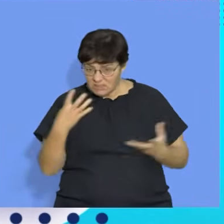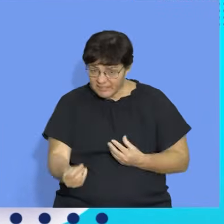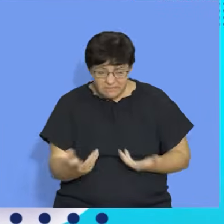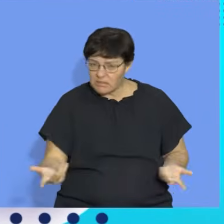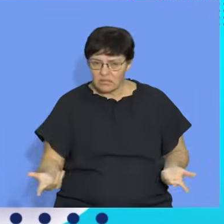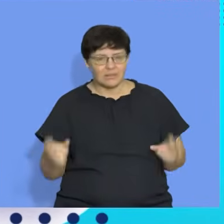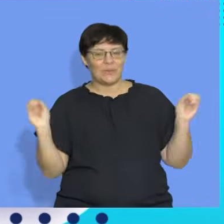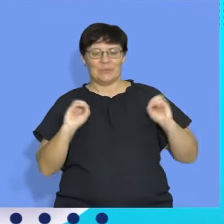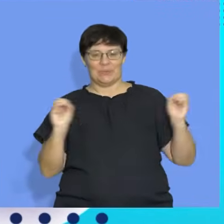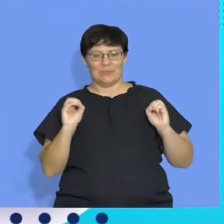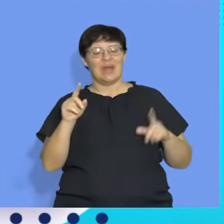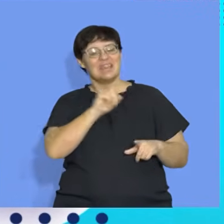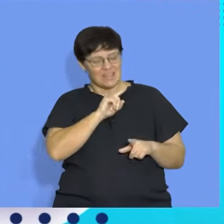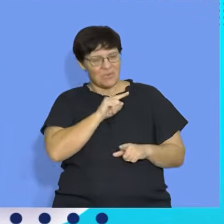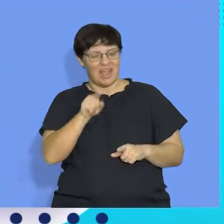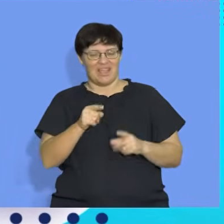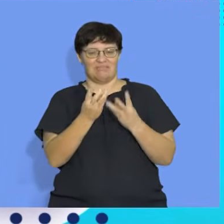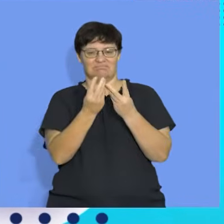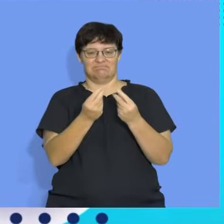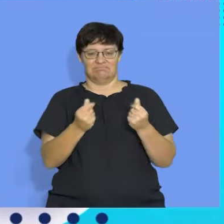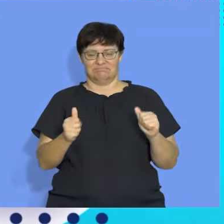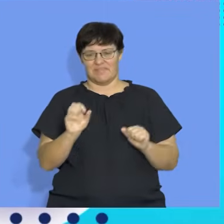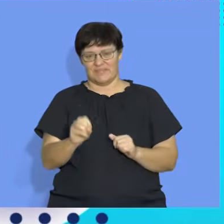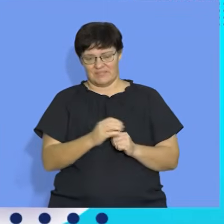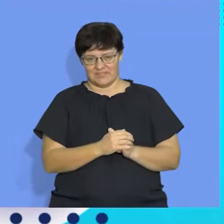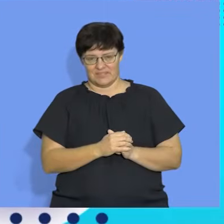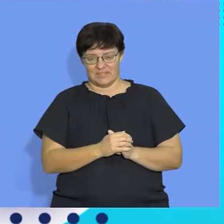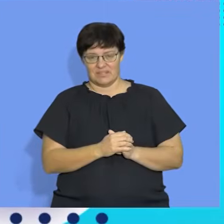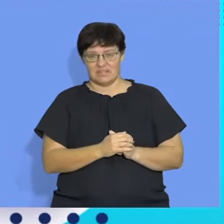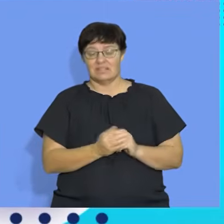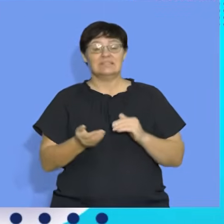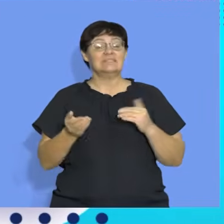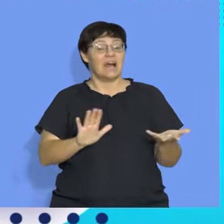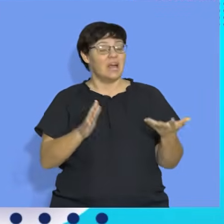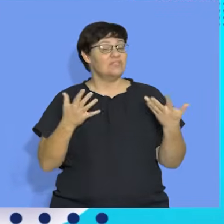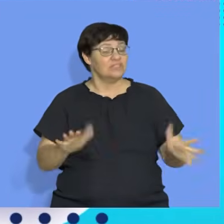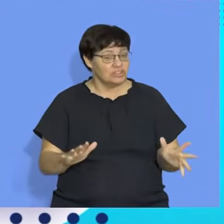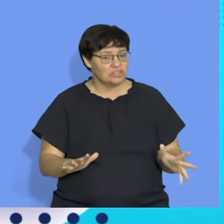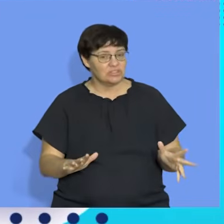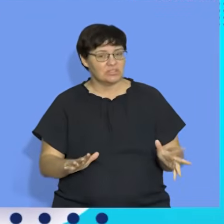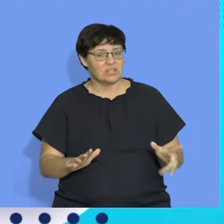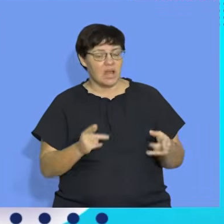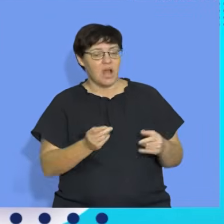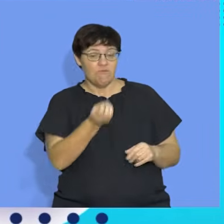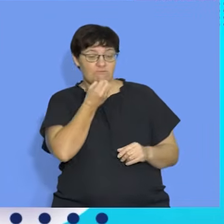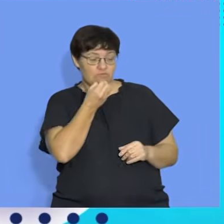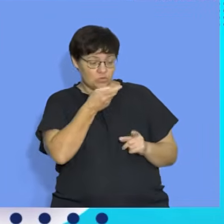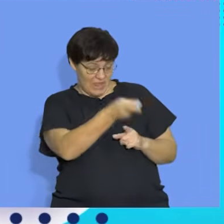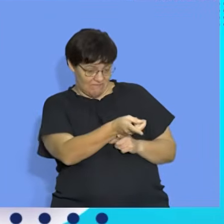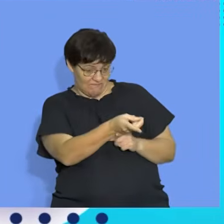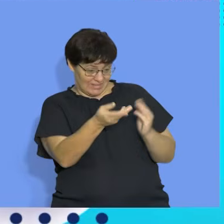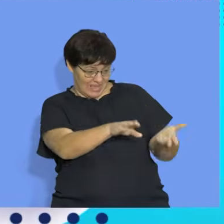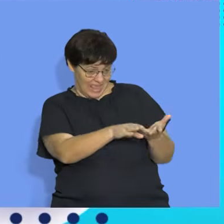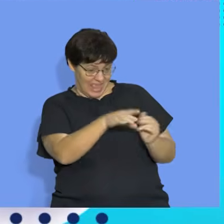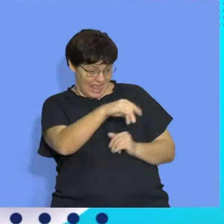And that's what decomposers do, Everything that dies, they need to return all those nutrients into the